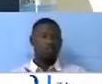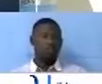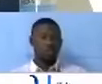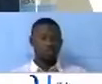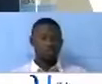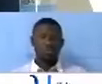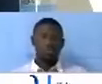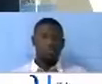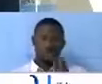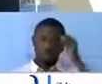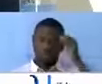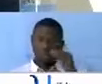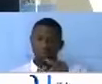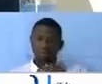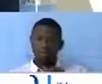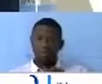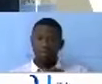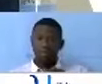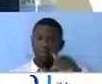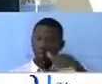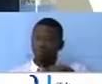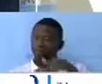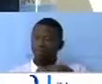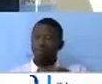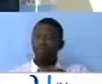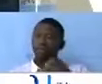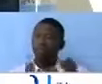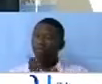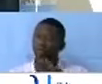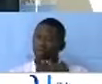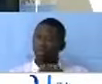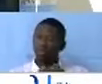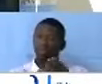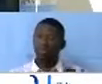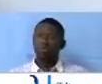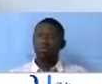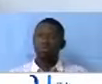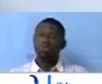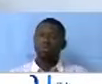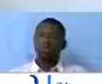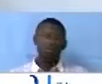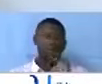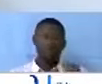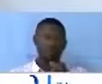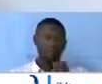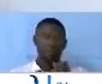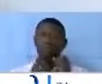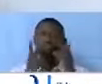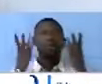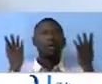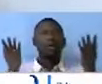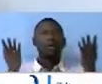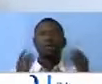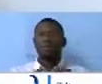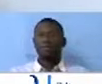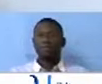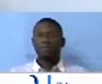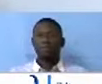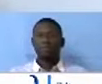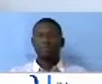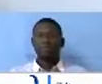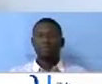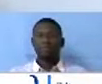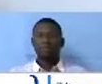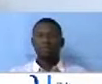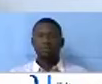but you cannot remember being part of ne ne lo fatale ko no bokon nga ci that is very strange being present doesn't mean that I